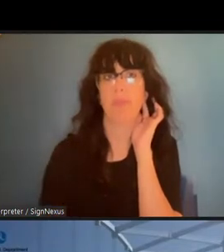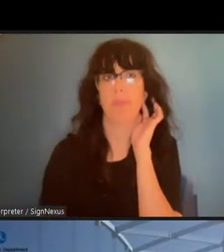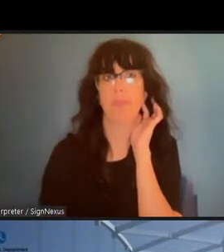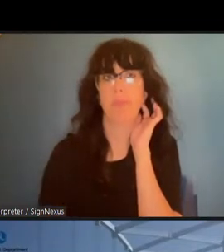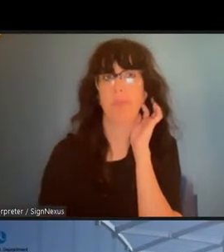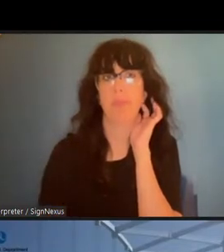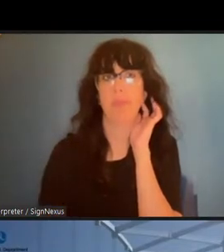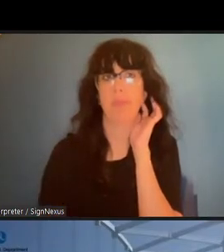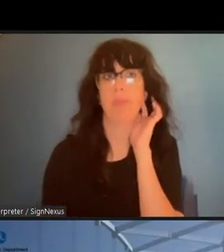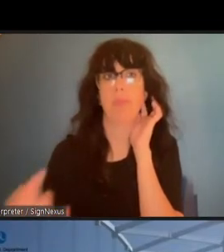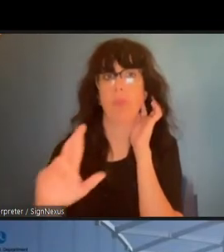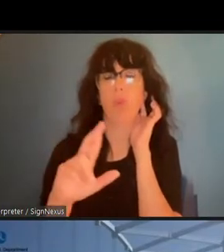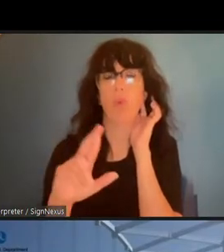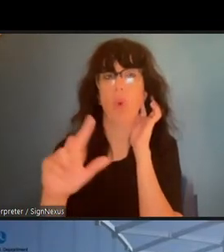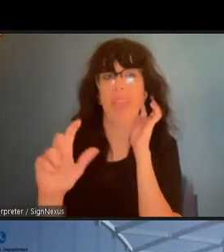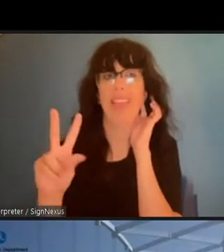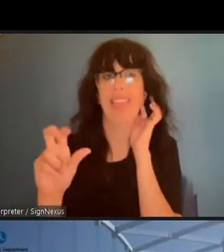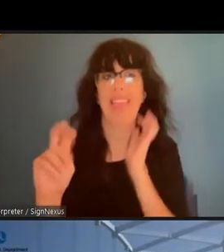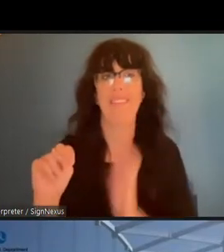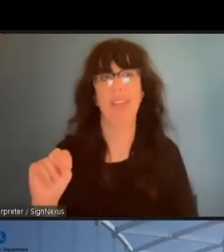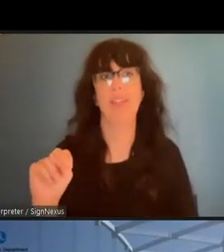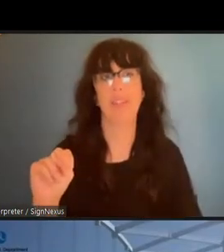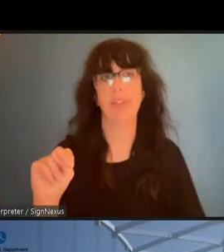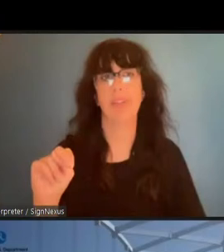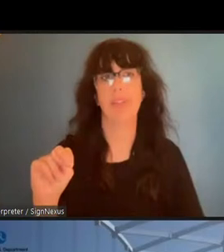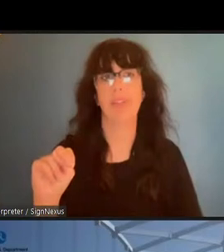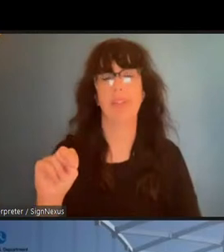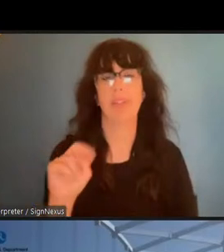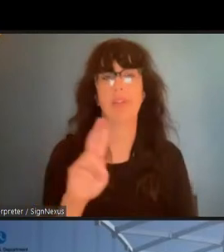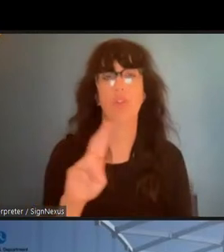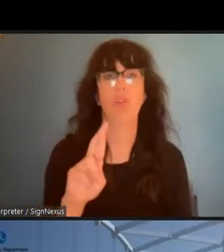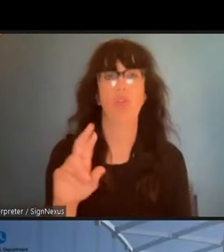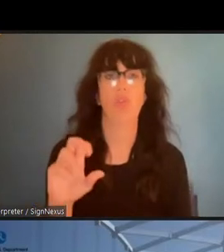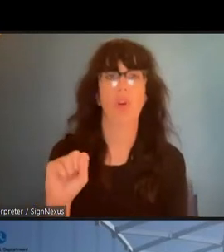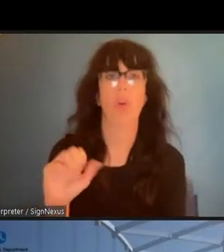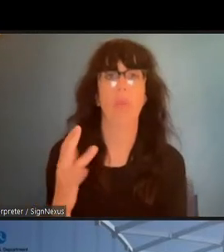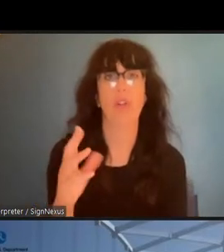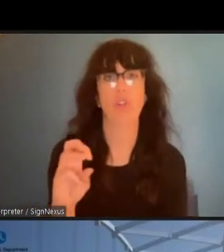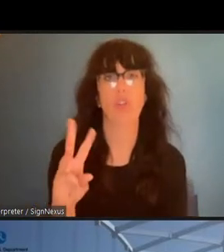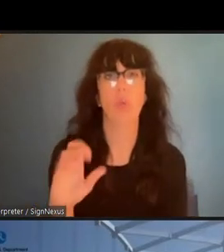roland levin robert schweitz